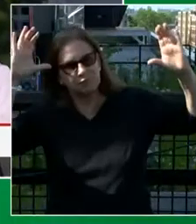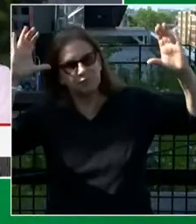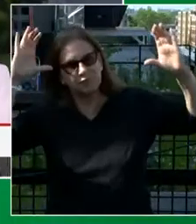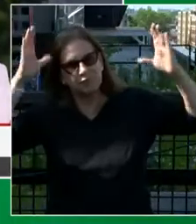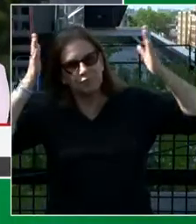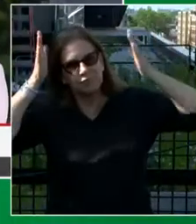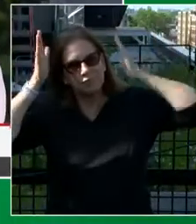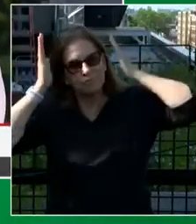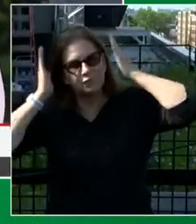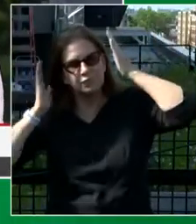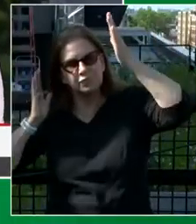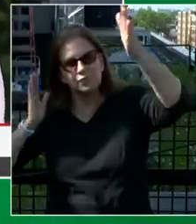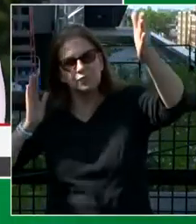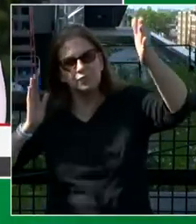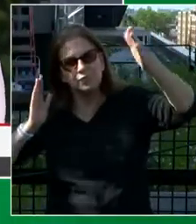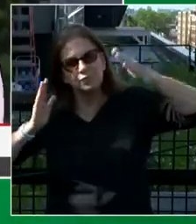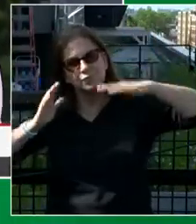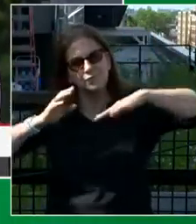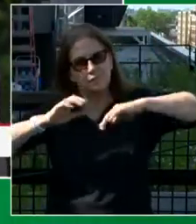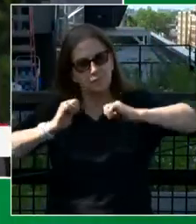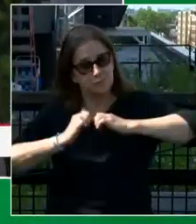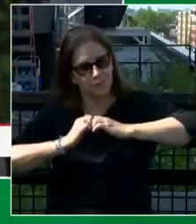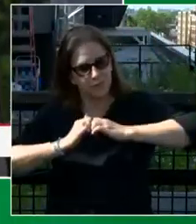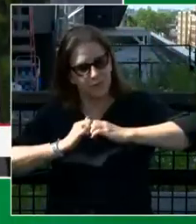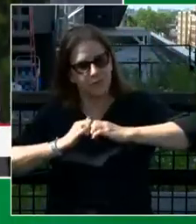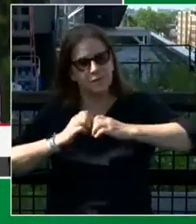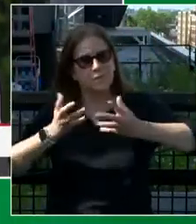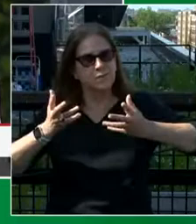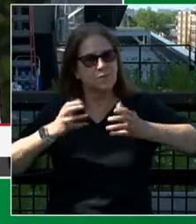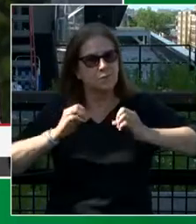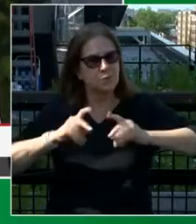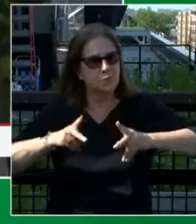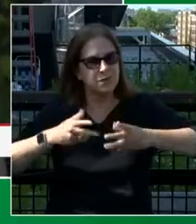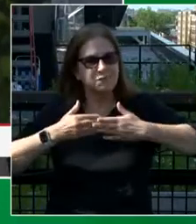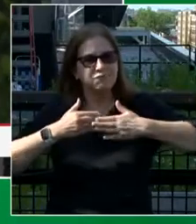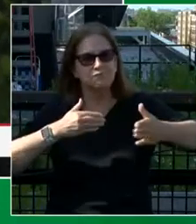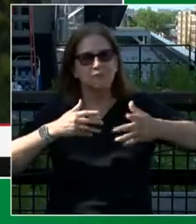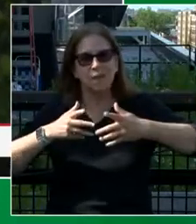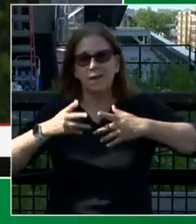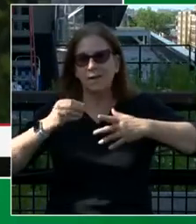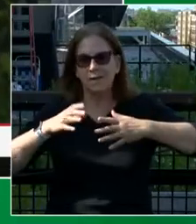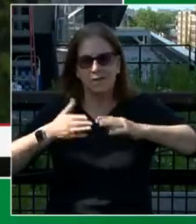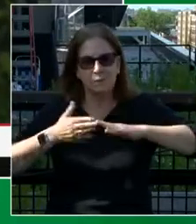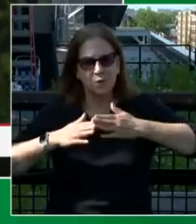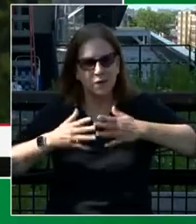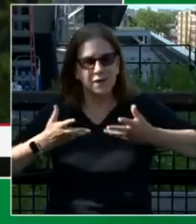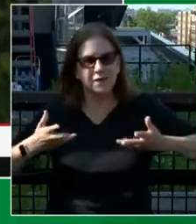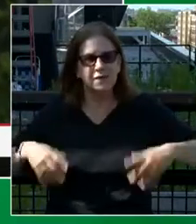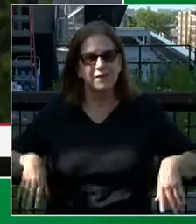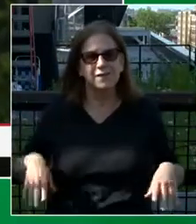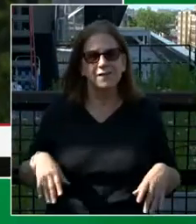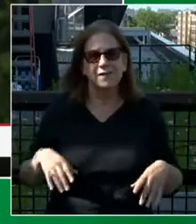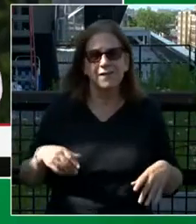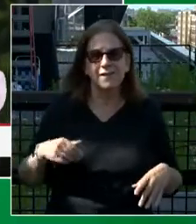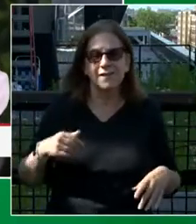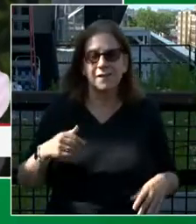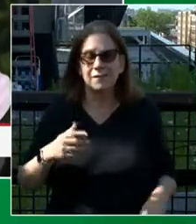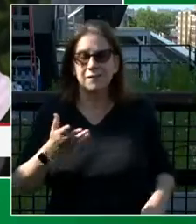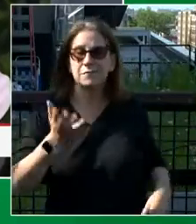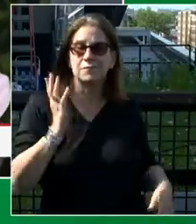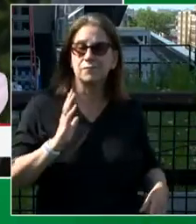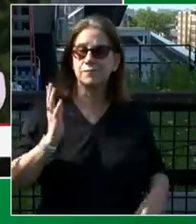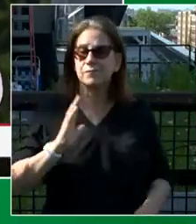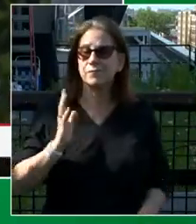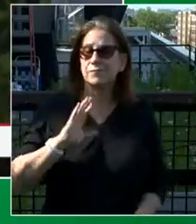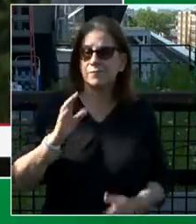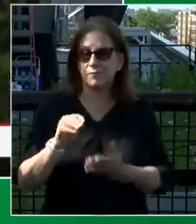about some of the community opportunities that we've had, but that we can now go back and do. I know